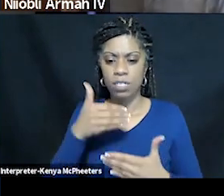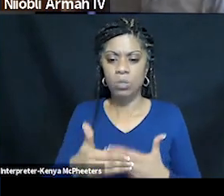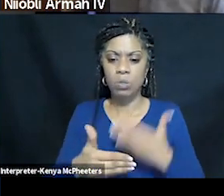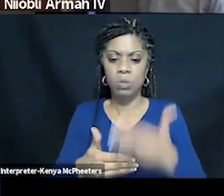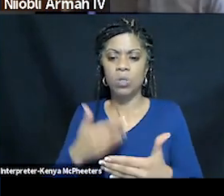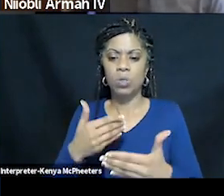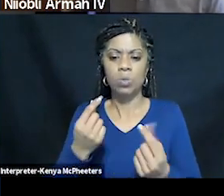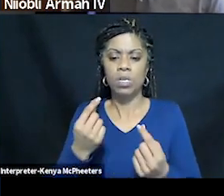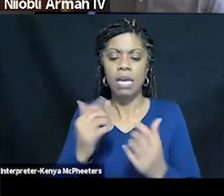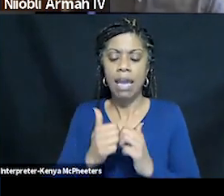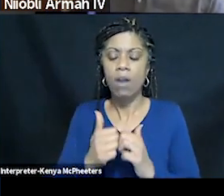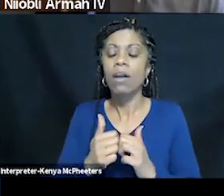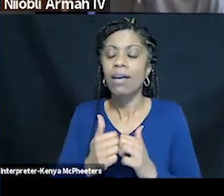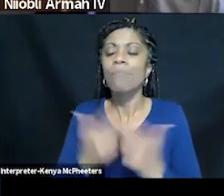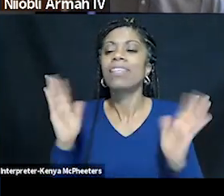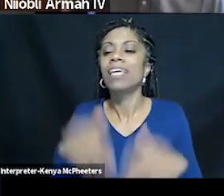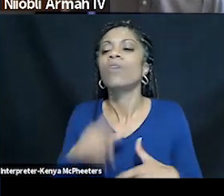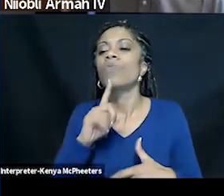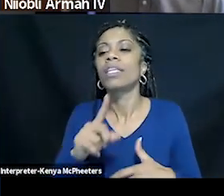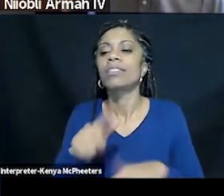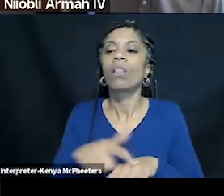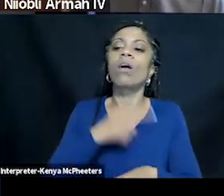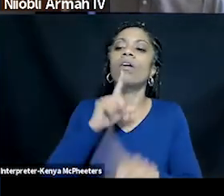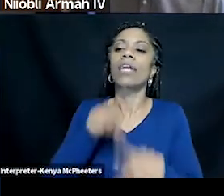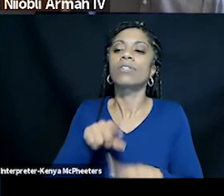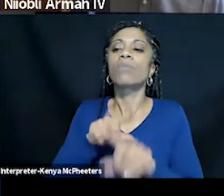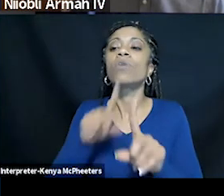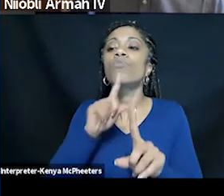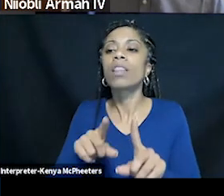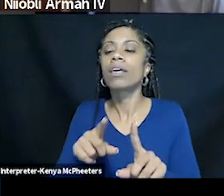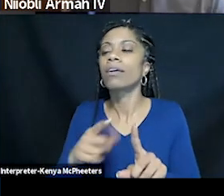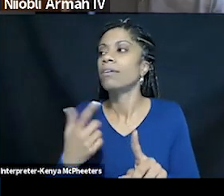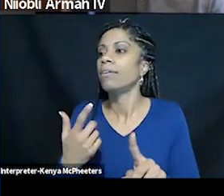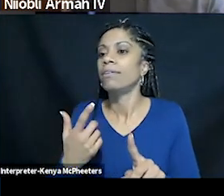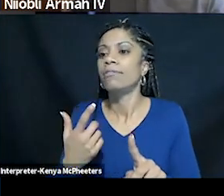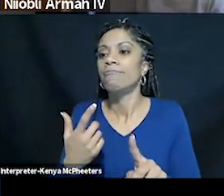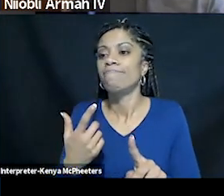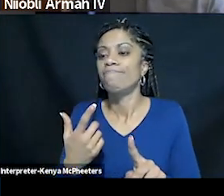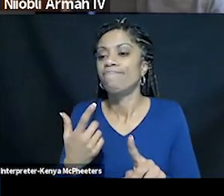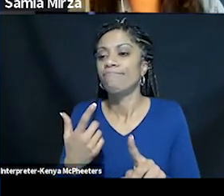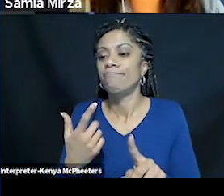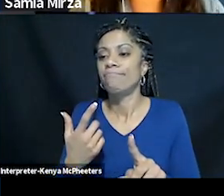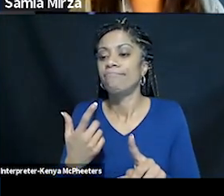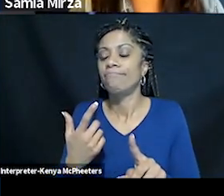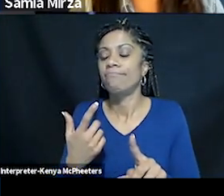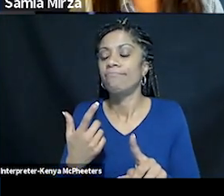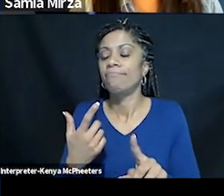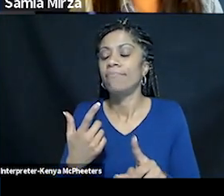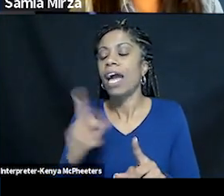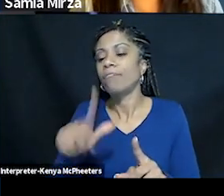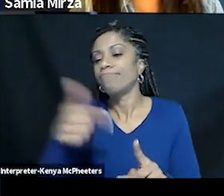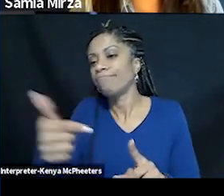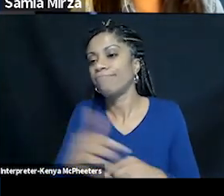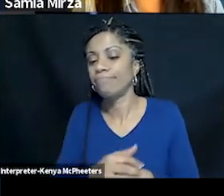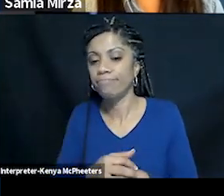retractive? There's a longer answer there, but Samia, I didn't know if you were trying to jump in on this question as well. Yeah, absolutely. So I